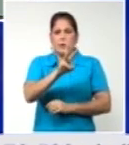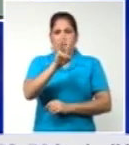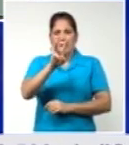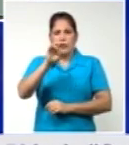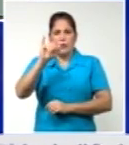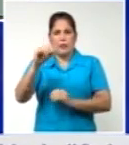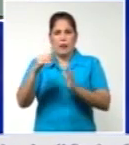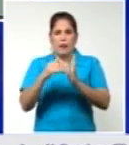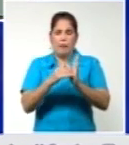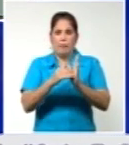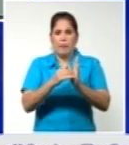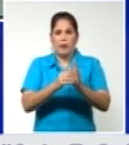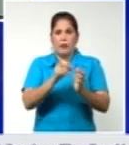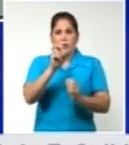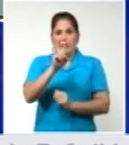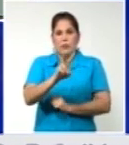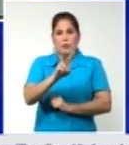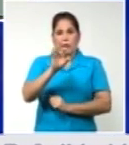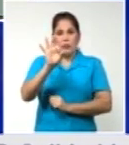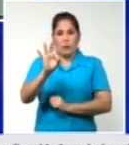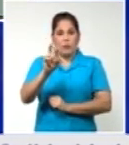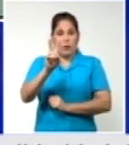comes India with over